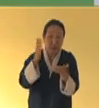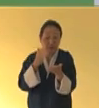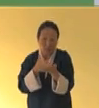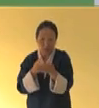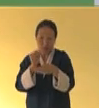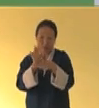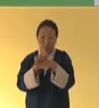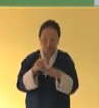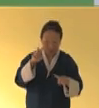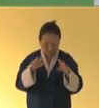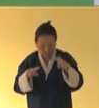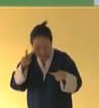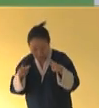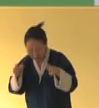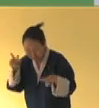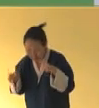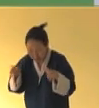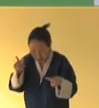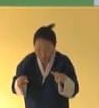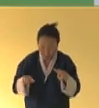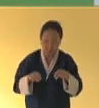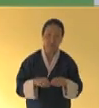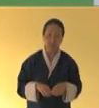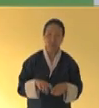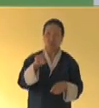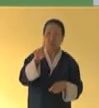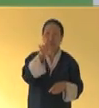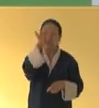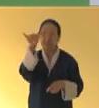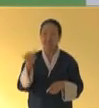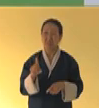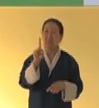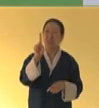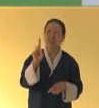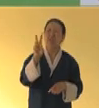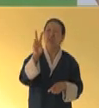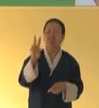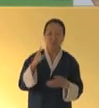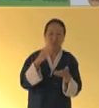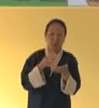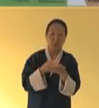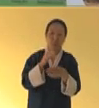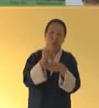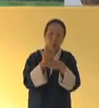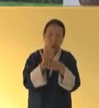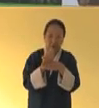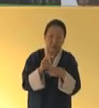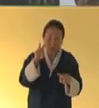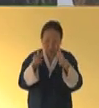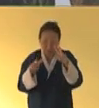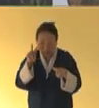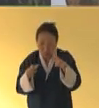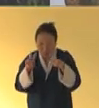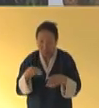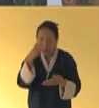new to Bhutan, and then also species that are new to the science. So yearly we discover like one or two species that are new